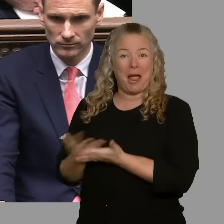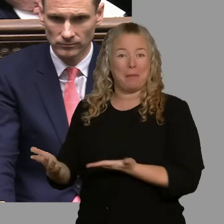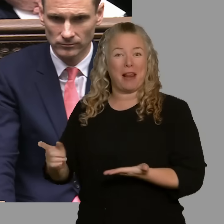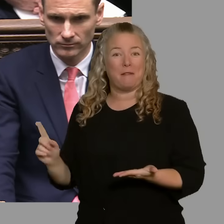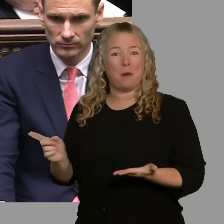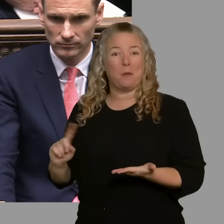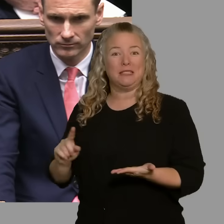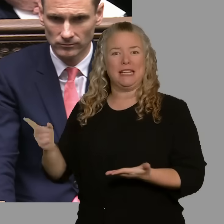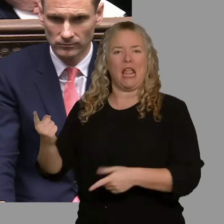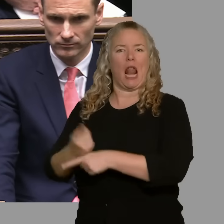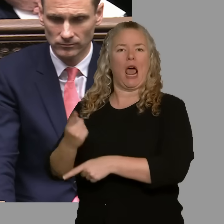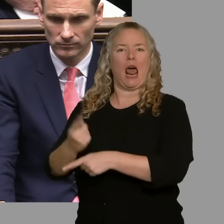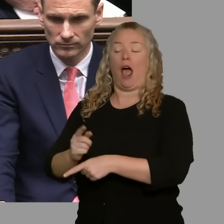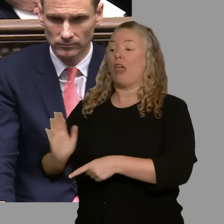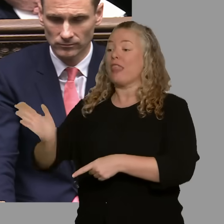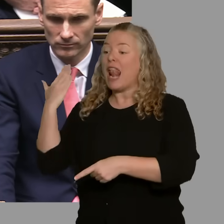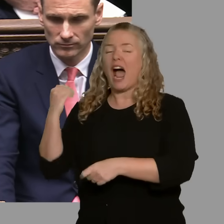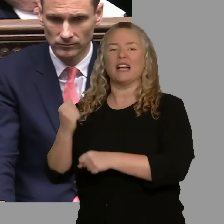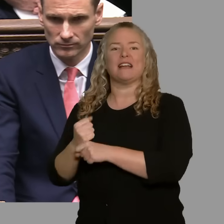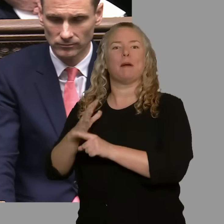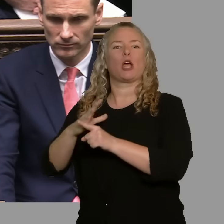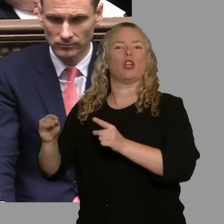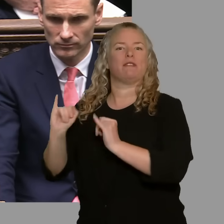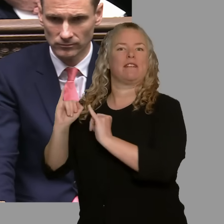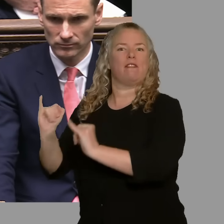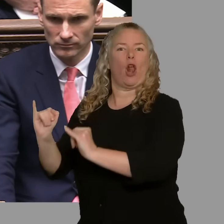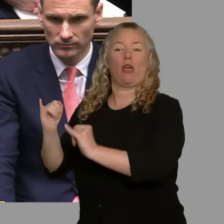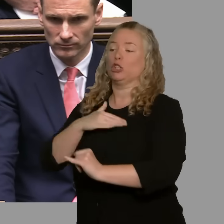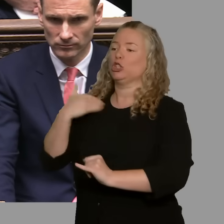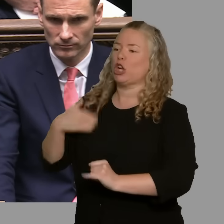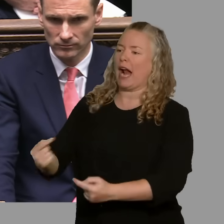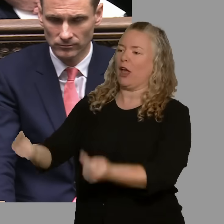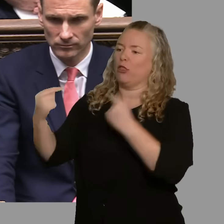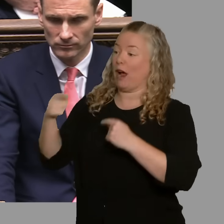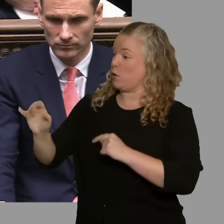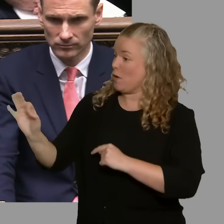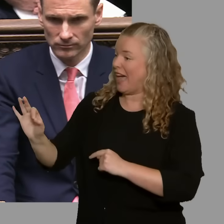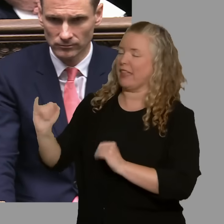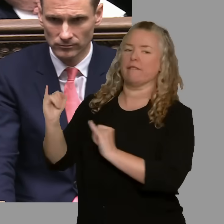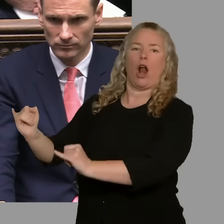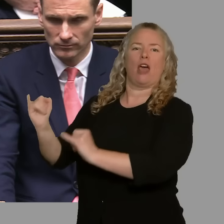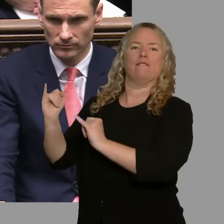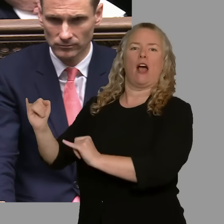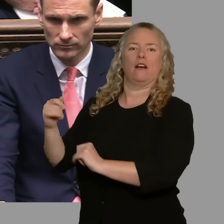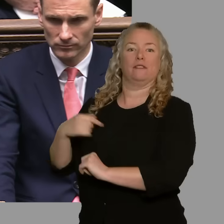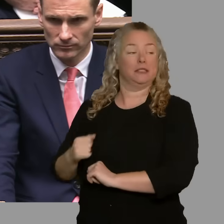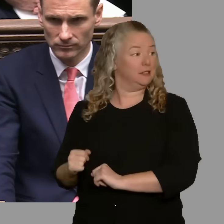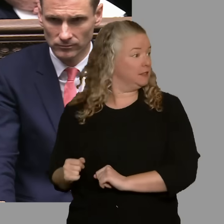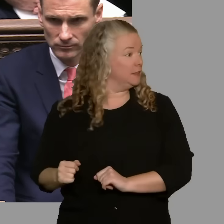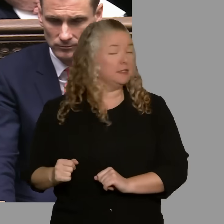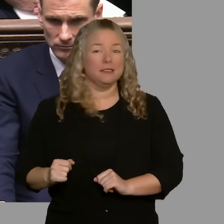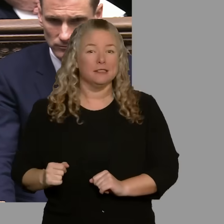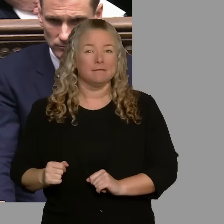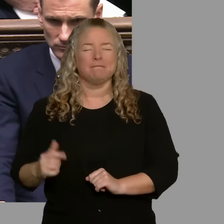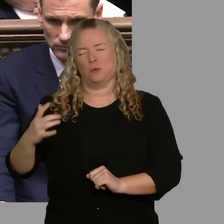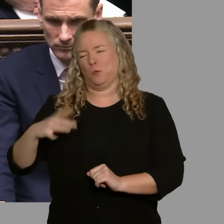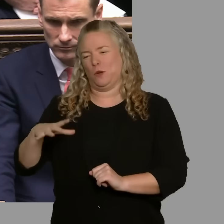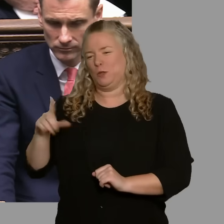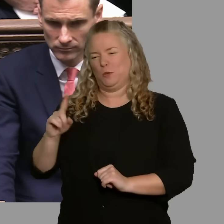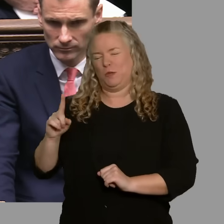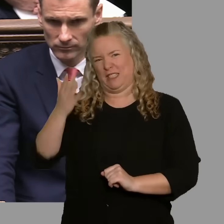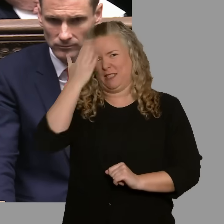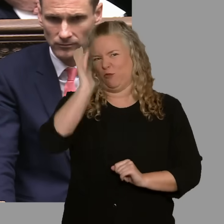In 2021, the previous government's integrated review described China as the biggest